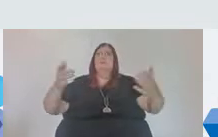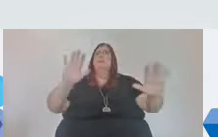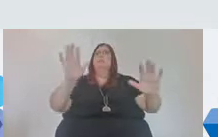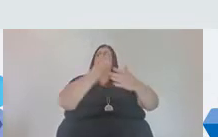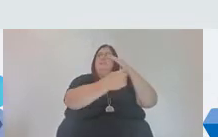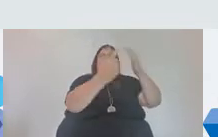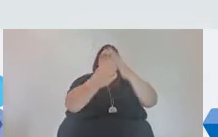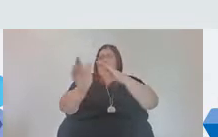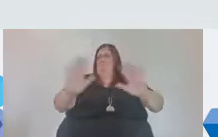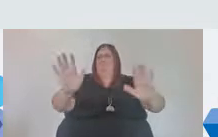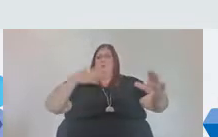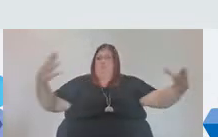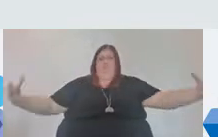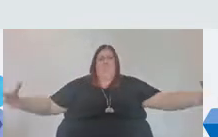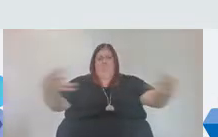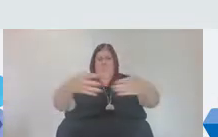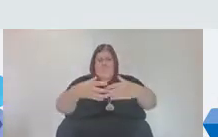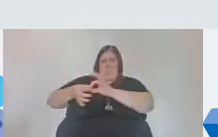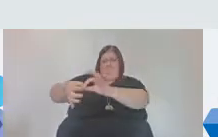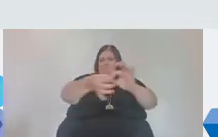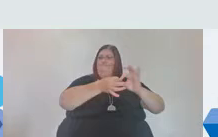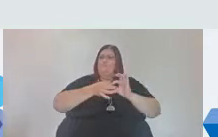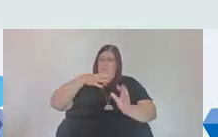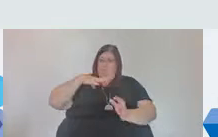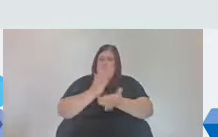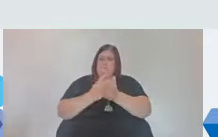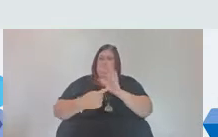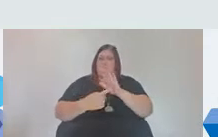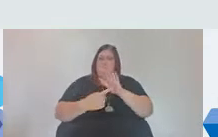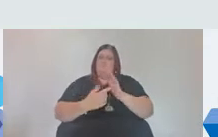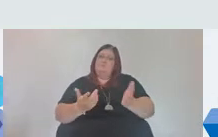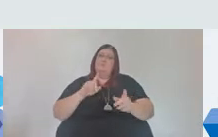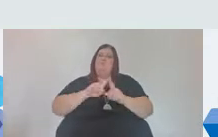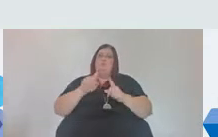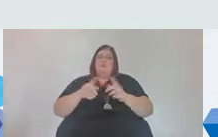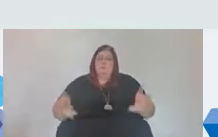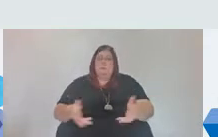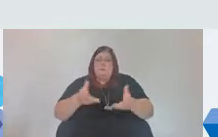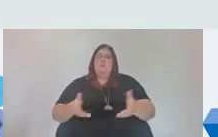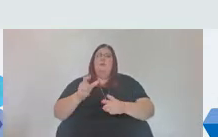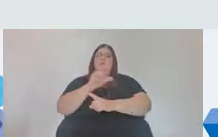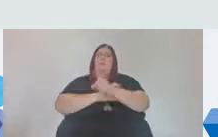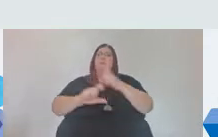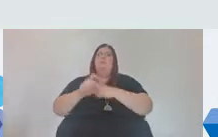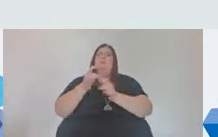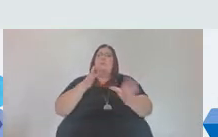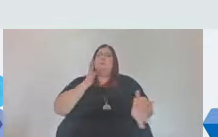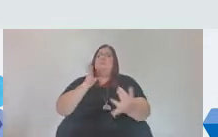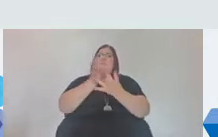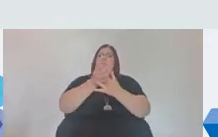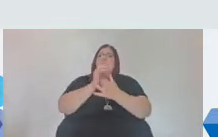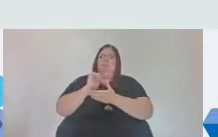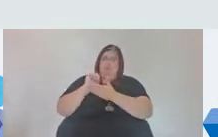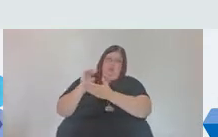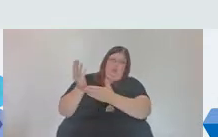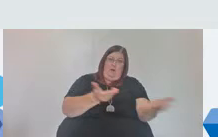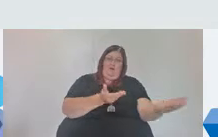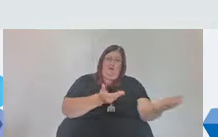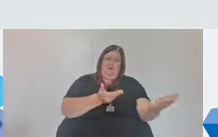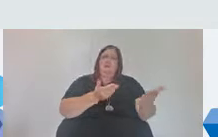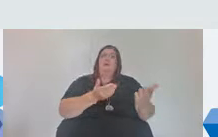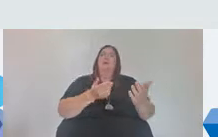together. We've got the community, the CRIS, the community intervention service that's going to be implemented in the South East, and the